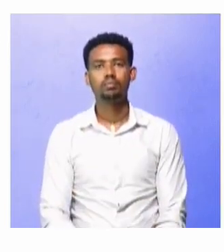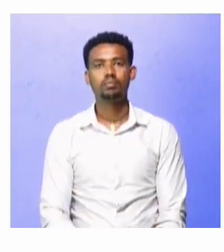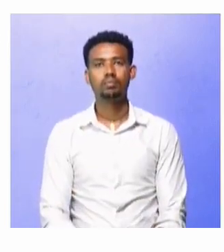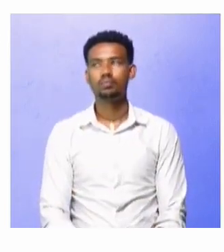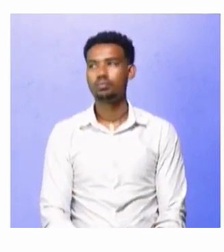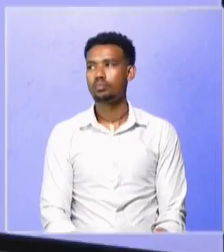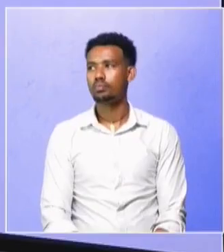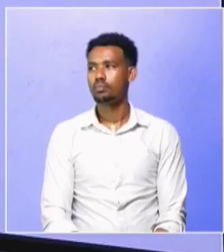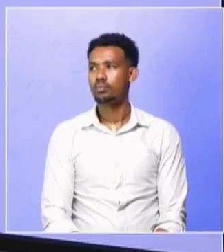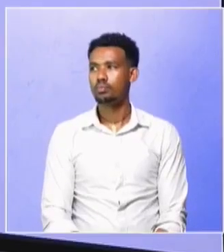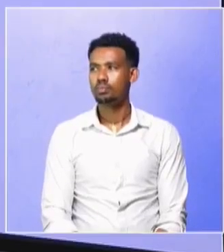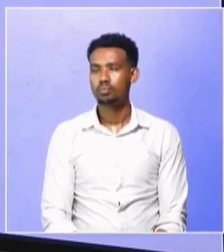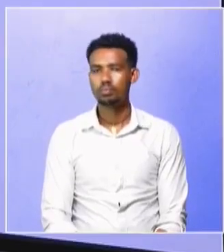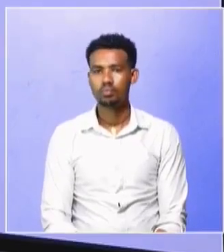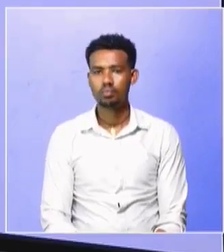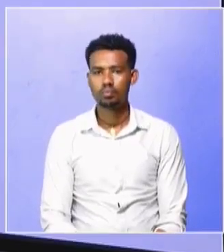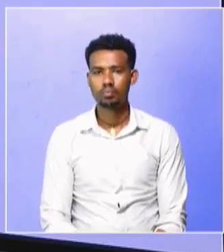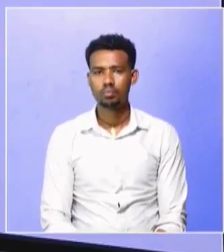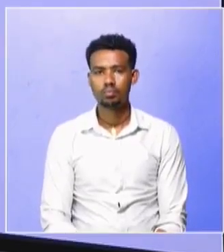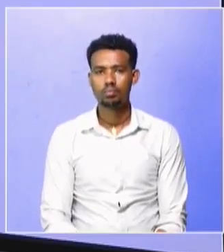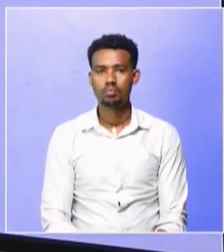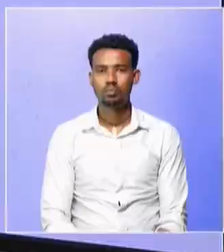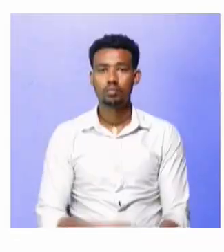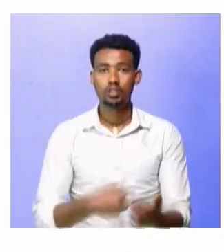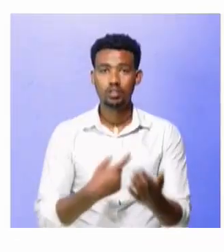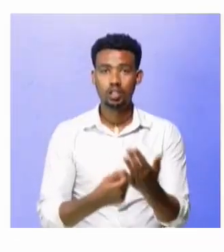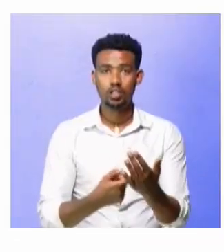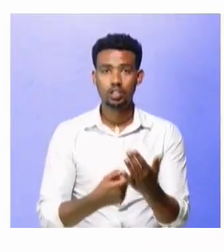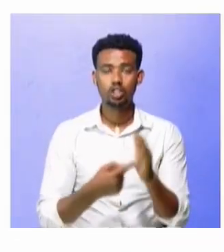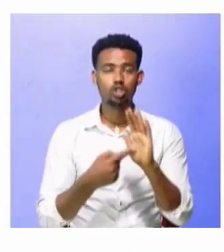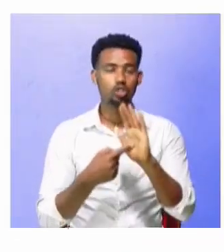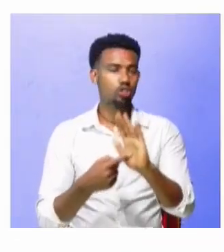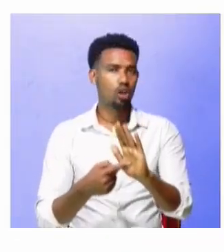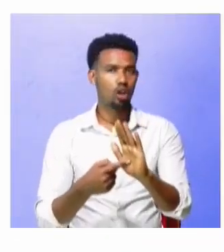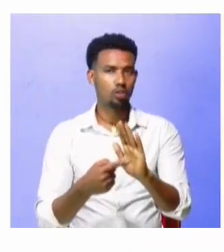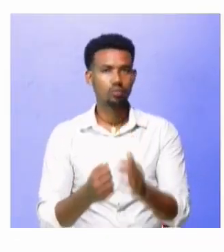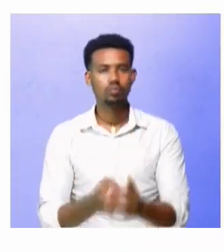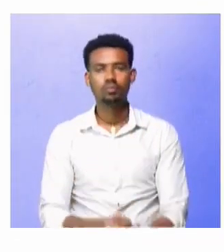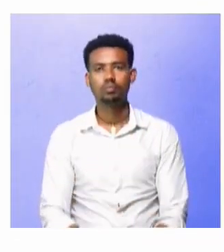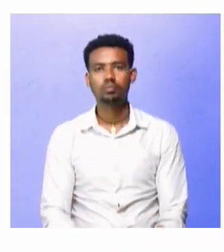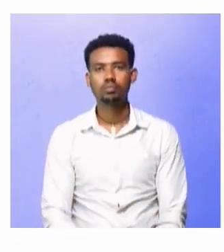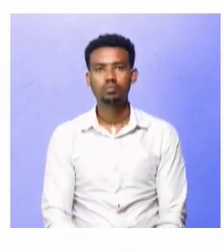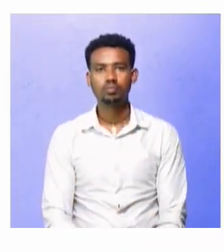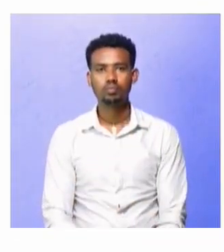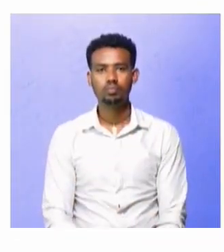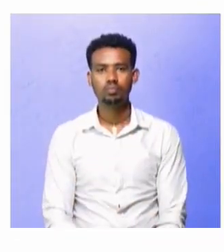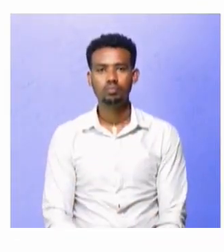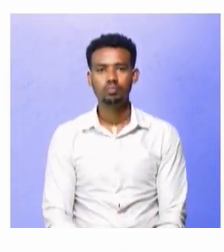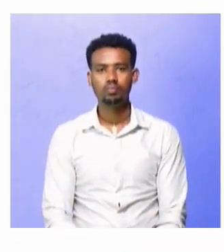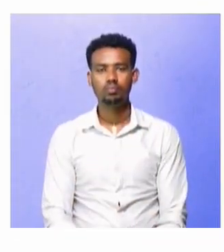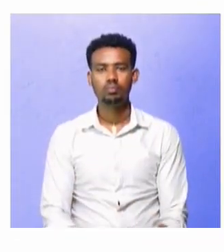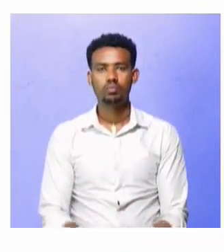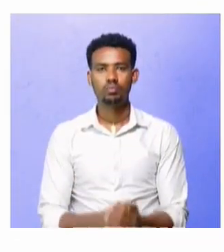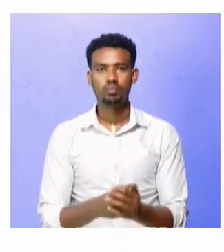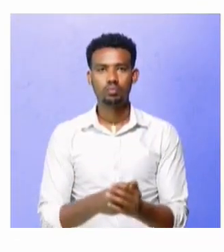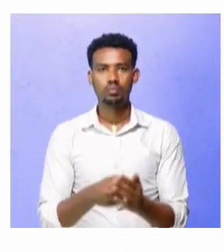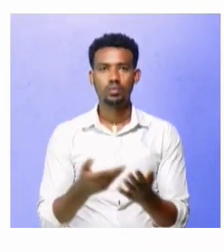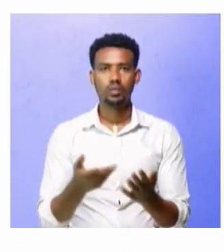Prepositions of cause and reason. This is to show our